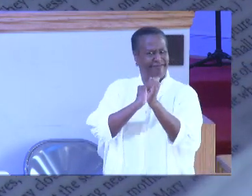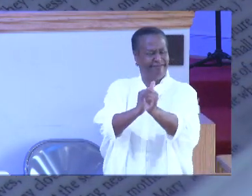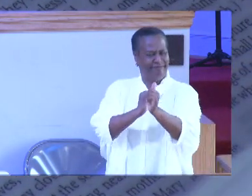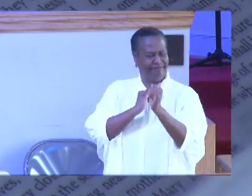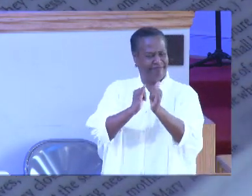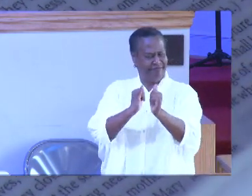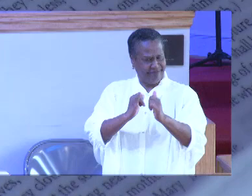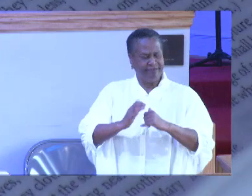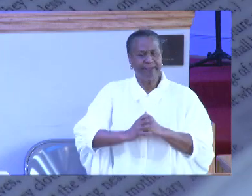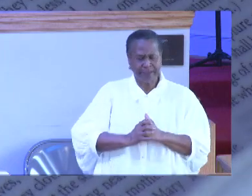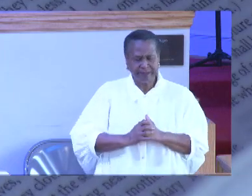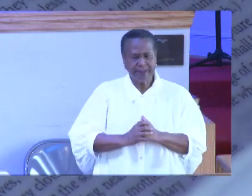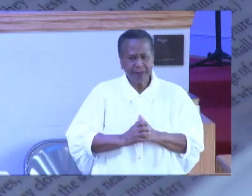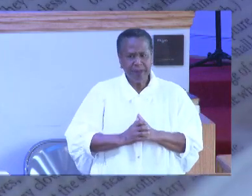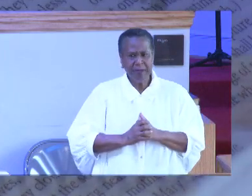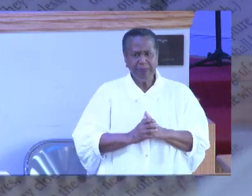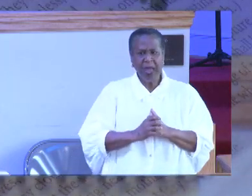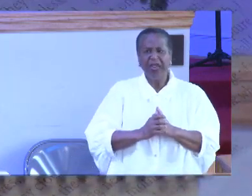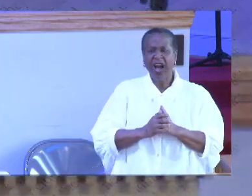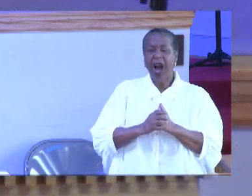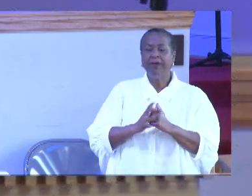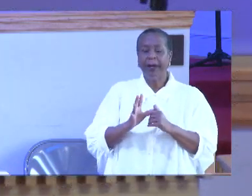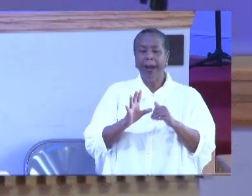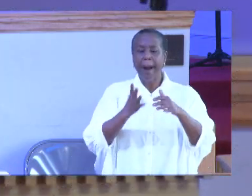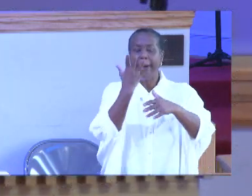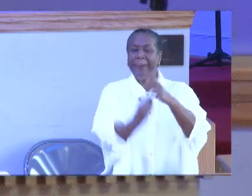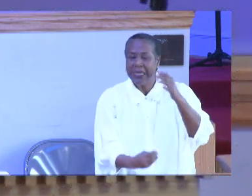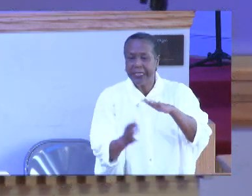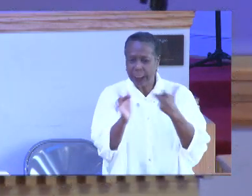case of the missing Jesus.